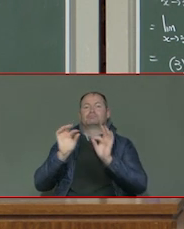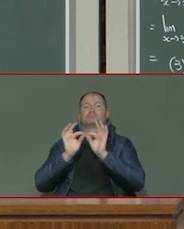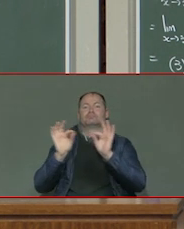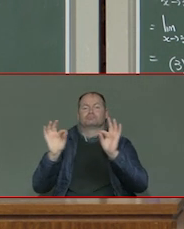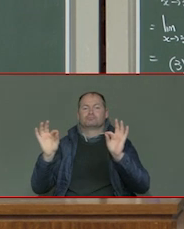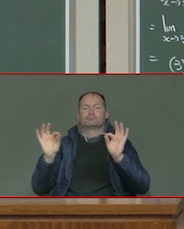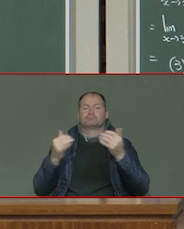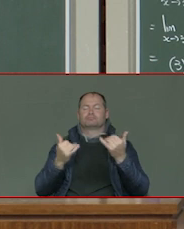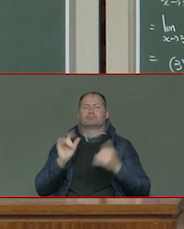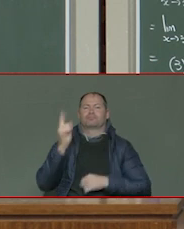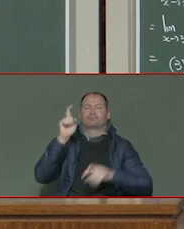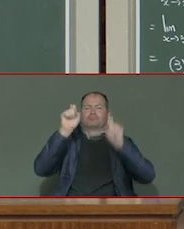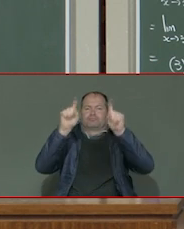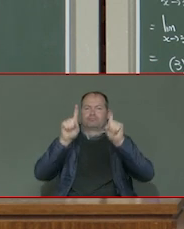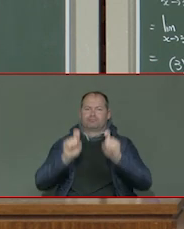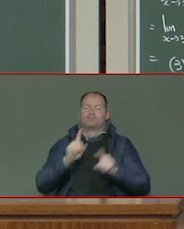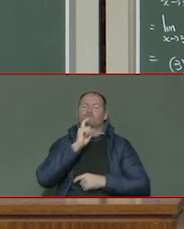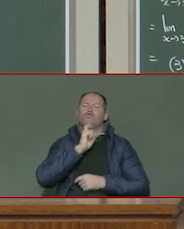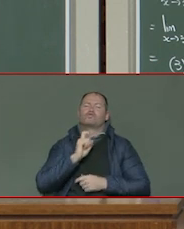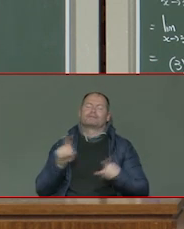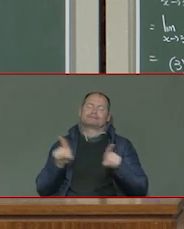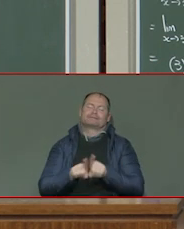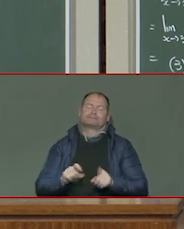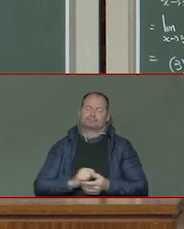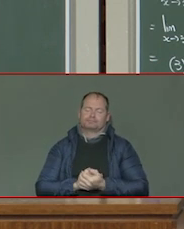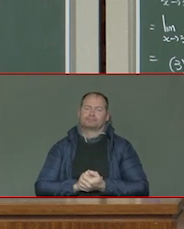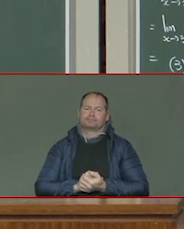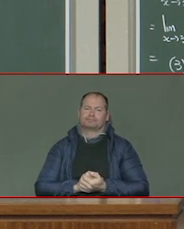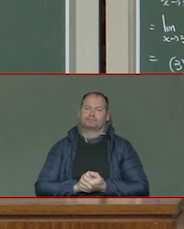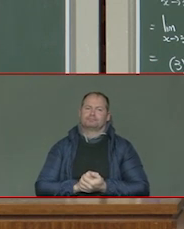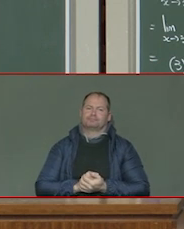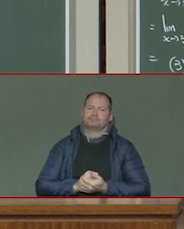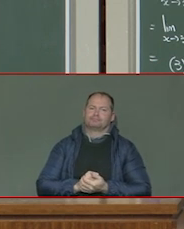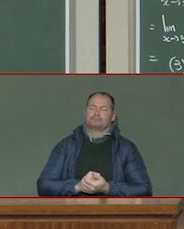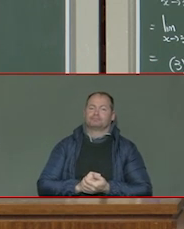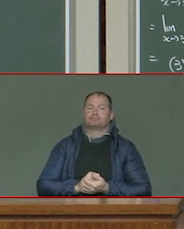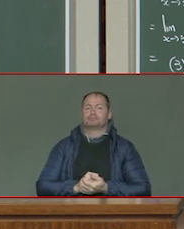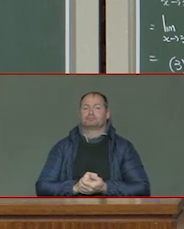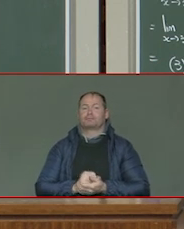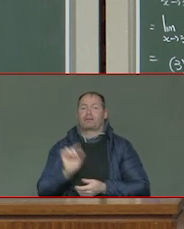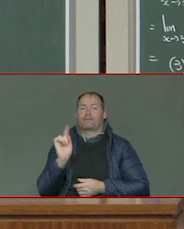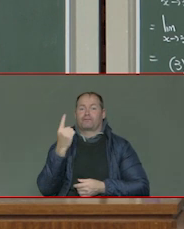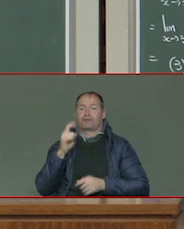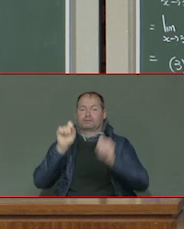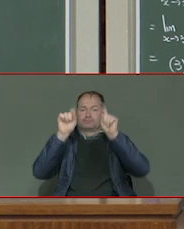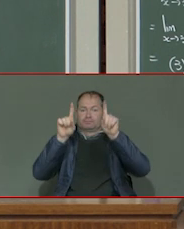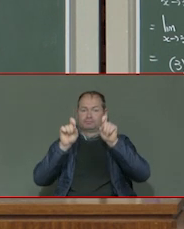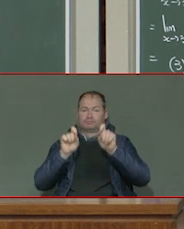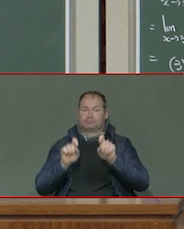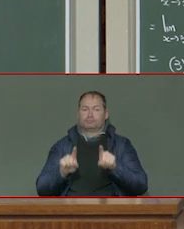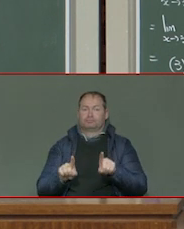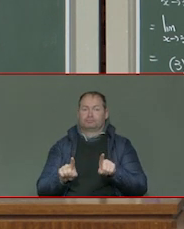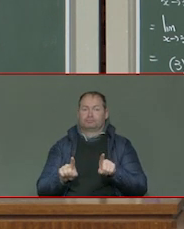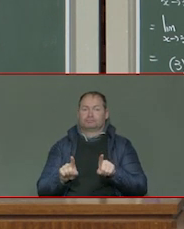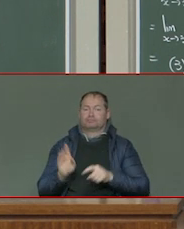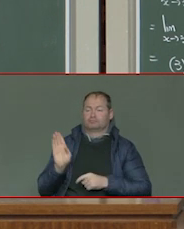using first principles. So the gradient formula in terms of g is that. In terms of first principles, f prime x is equal to the